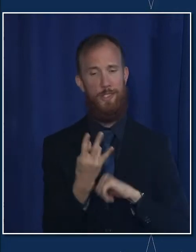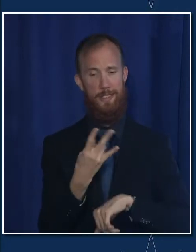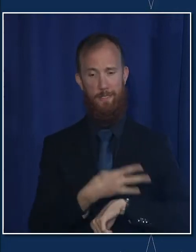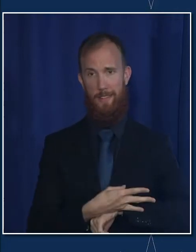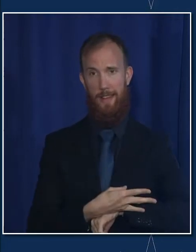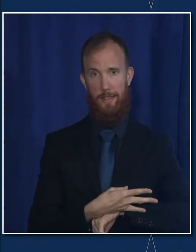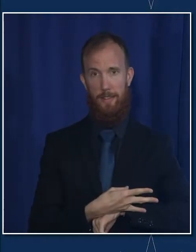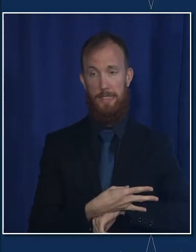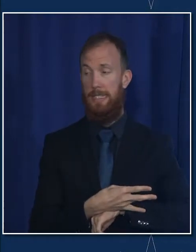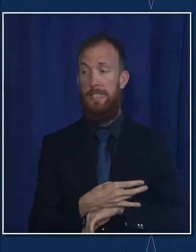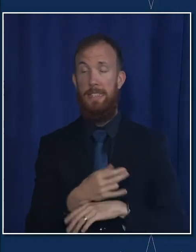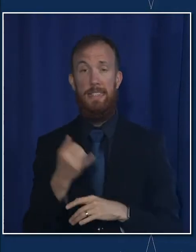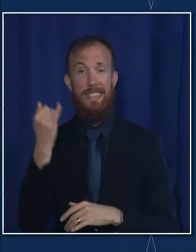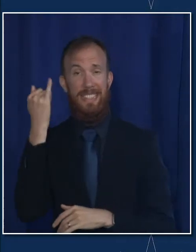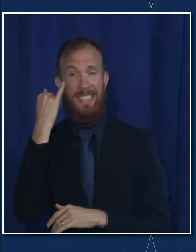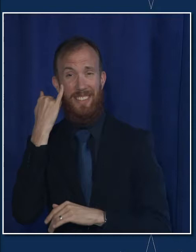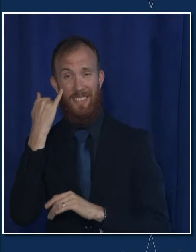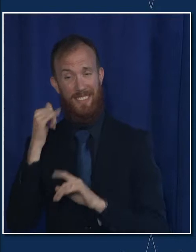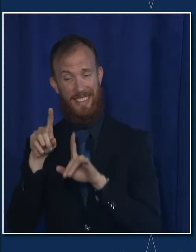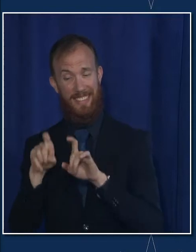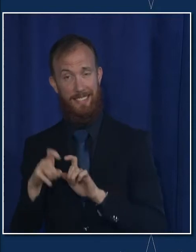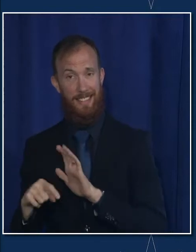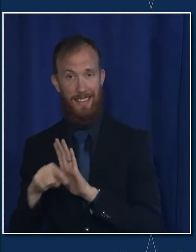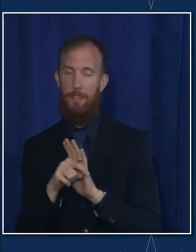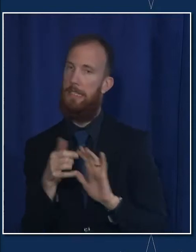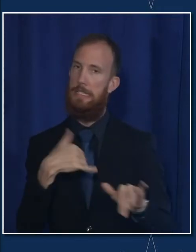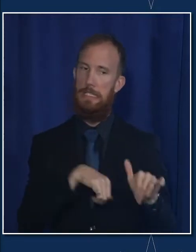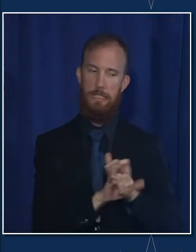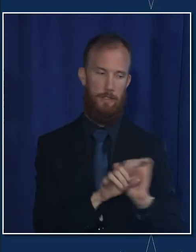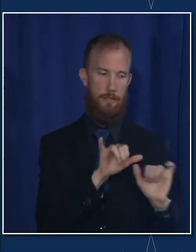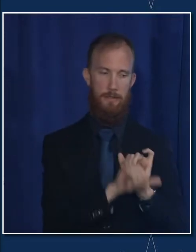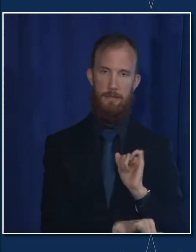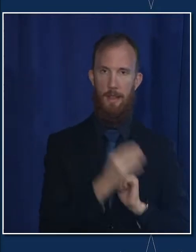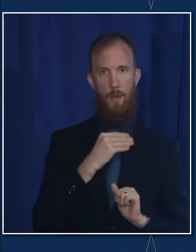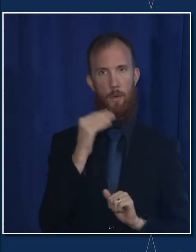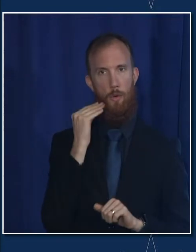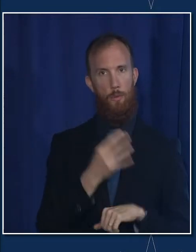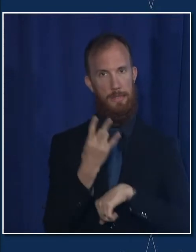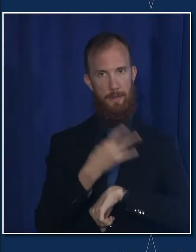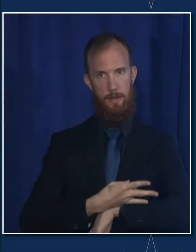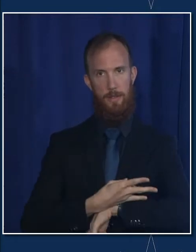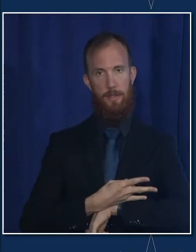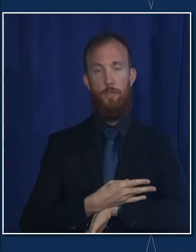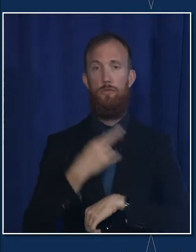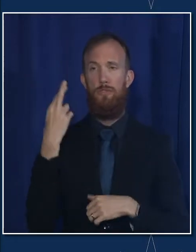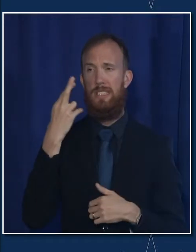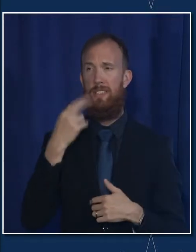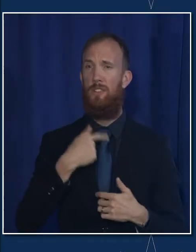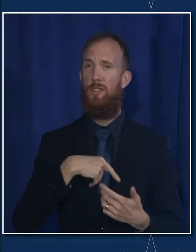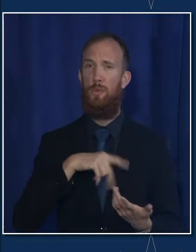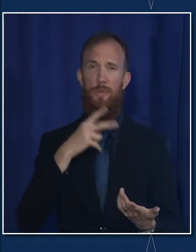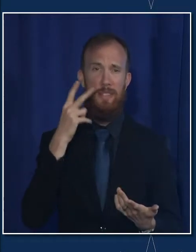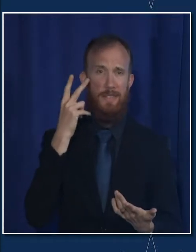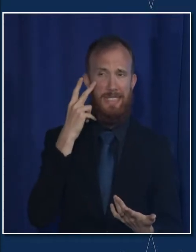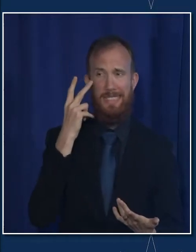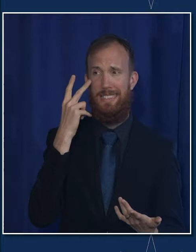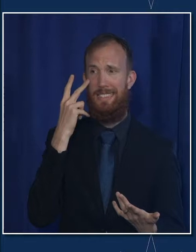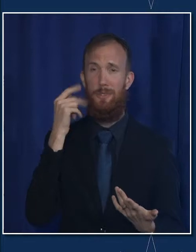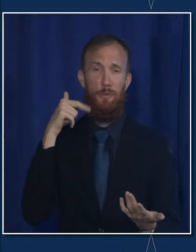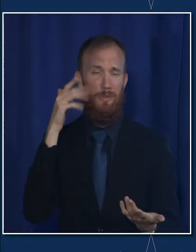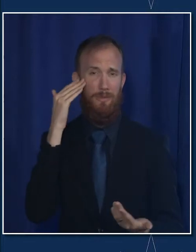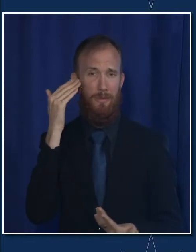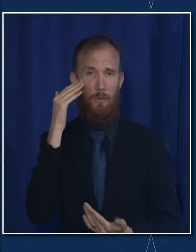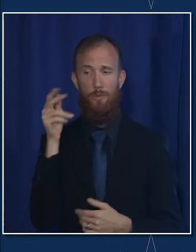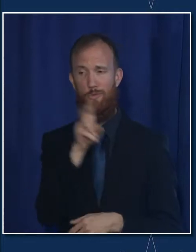negative. We still recommend staying home and self-quarantining for the full 7 days because we have seen and know that travel is a significant